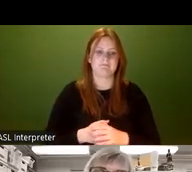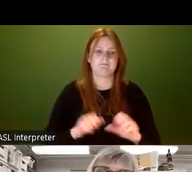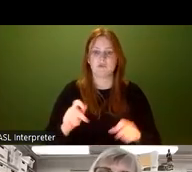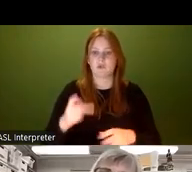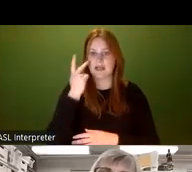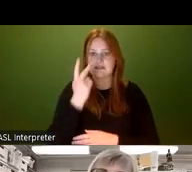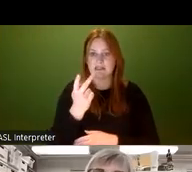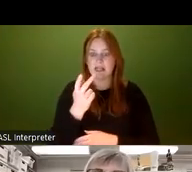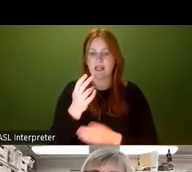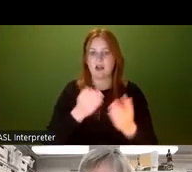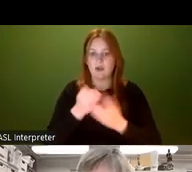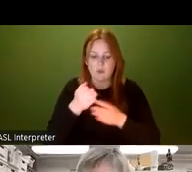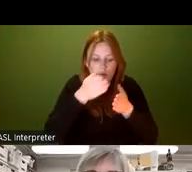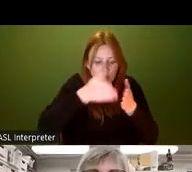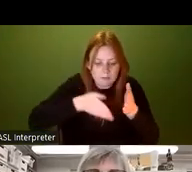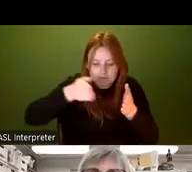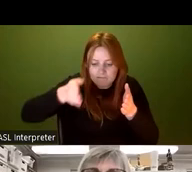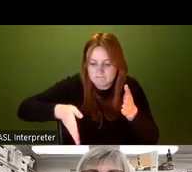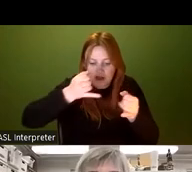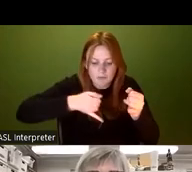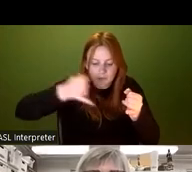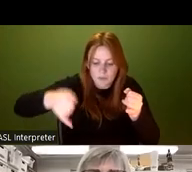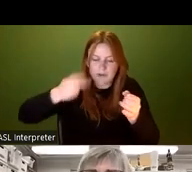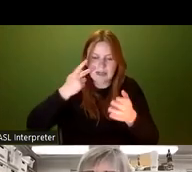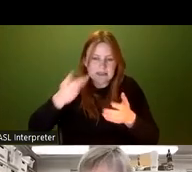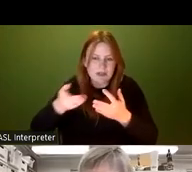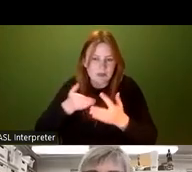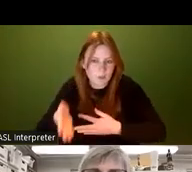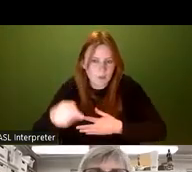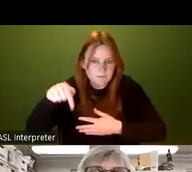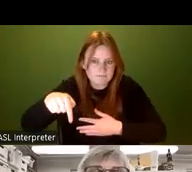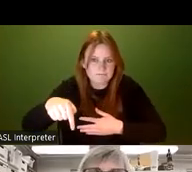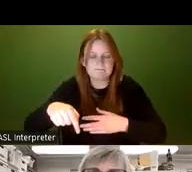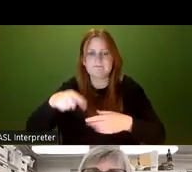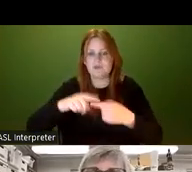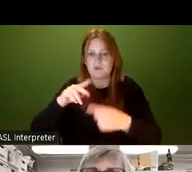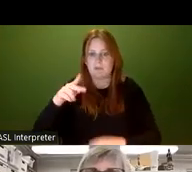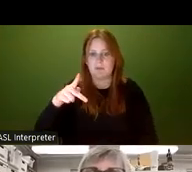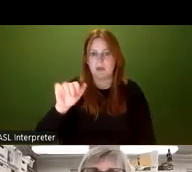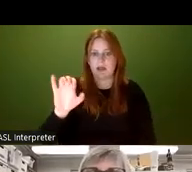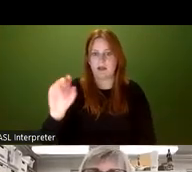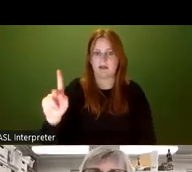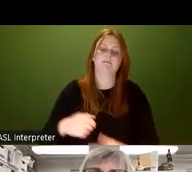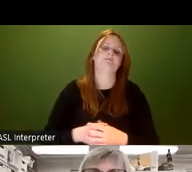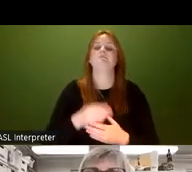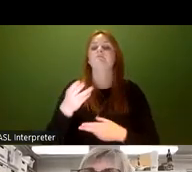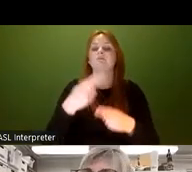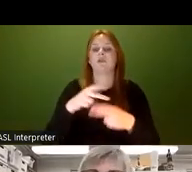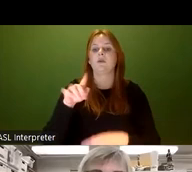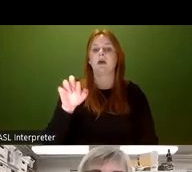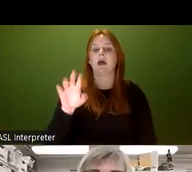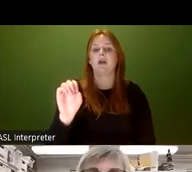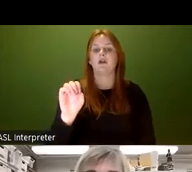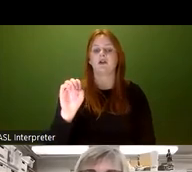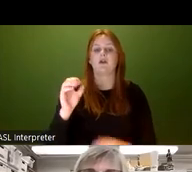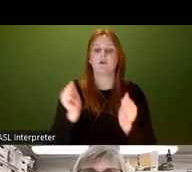peepholes in the kiln. So there it is, finished. And this one's called Pyre with Tumble Stack. And I was thinking about the